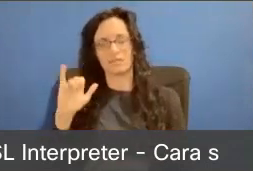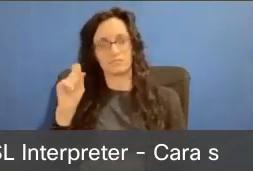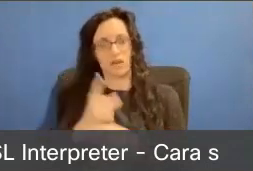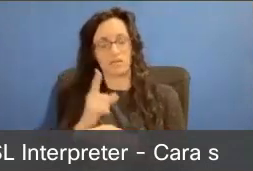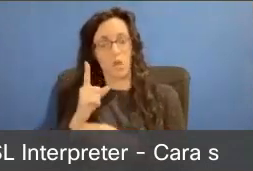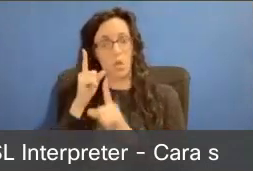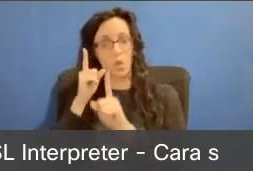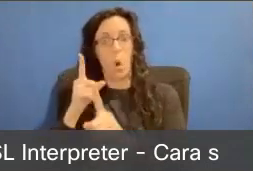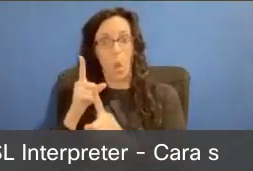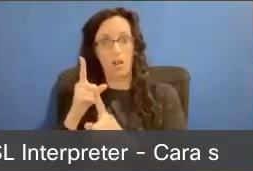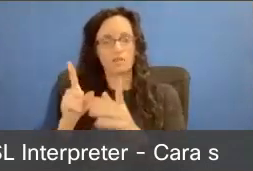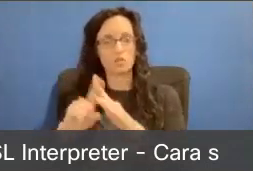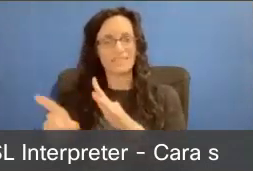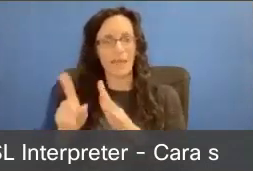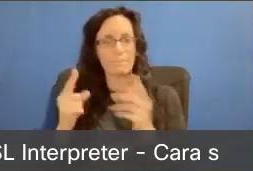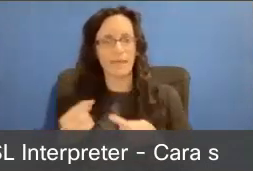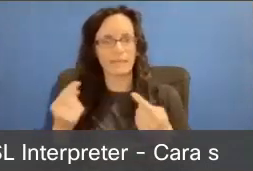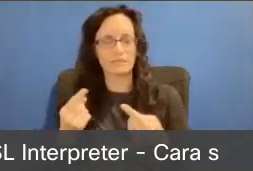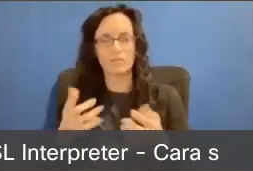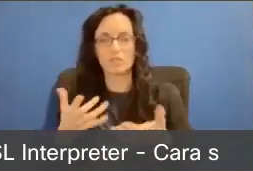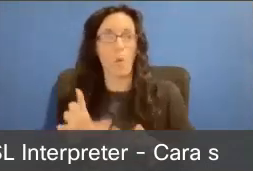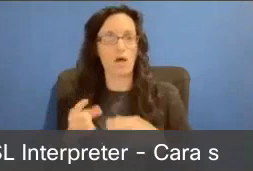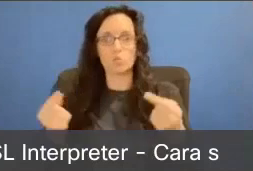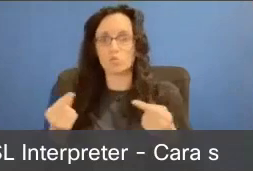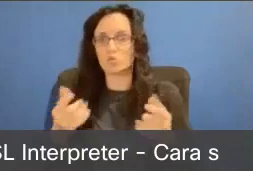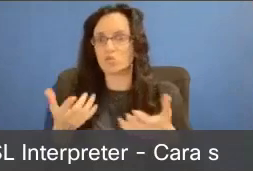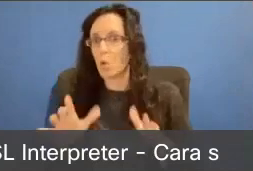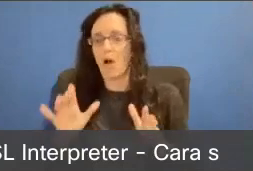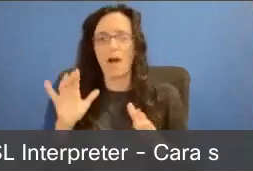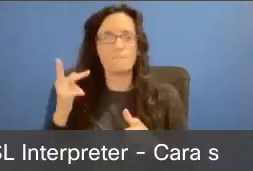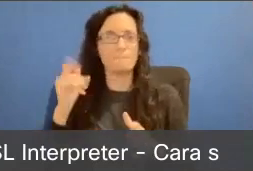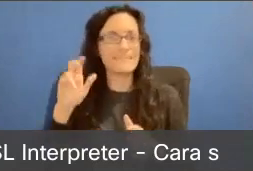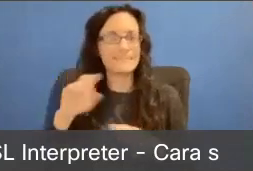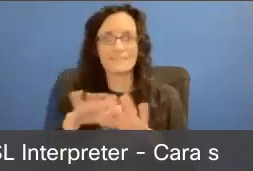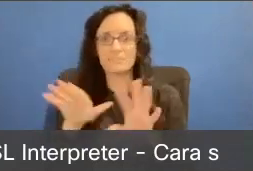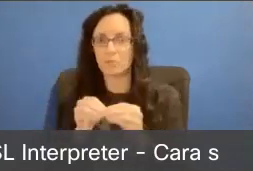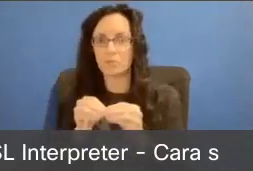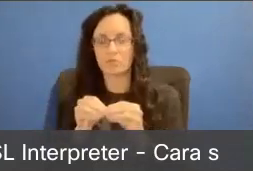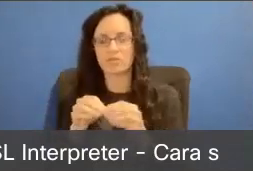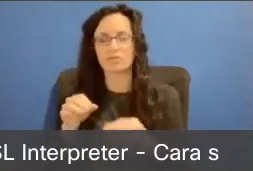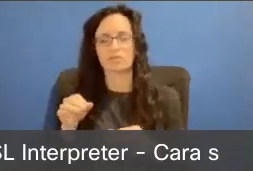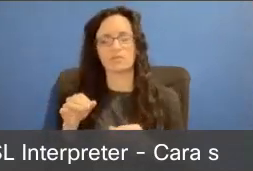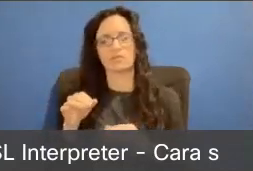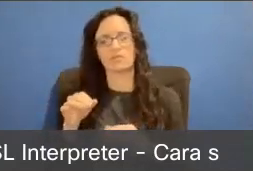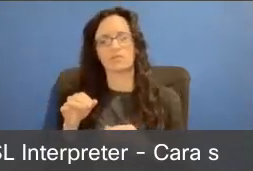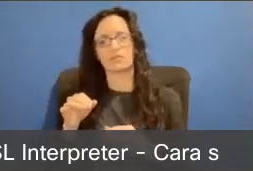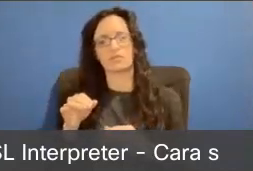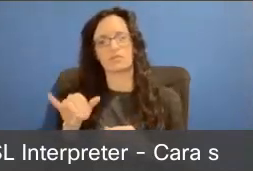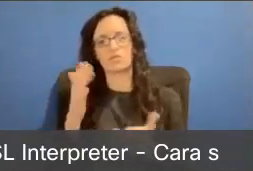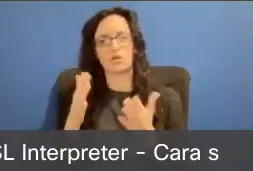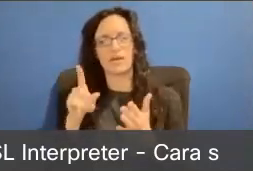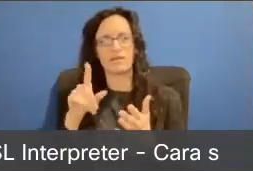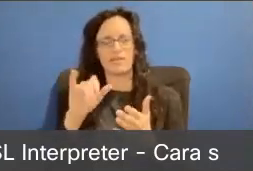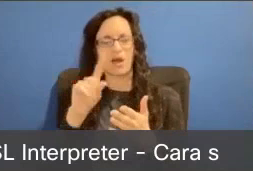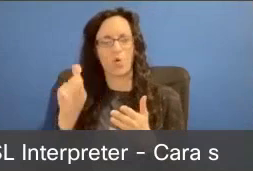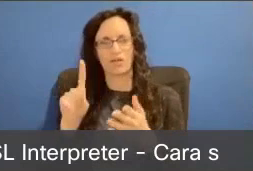to escape pain, right? So they don't want hurt. They don't want pain. Exactly. It could also be a vague question. They might not understand what you're asking. Like,